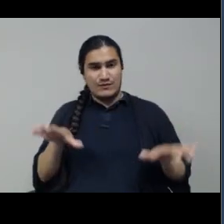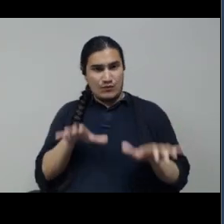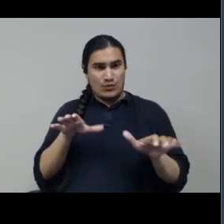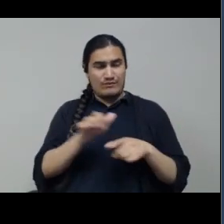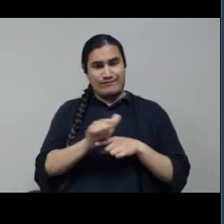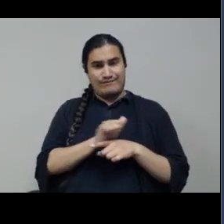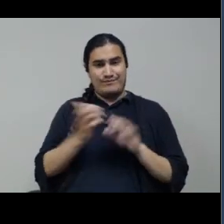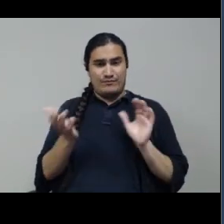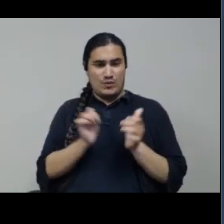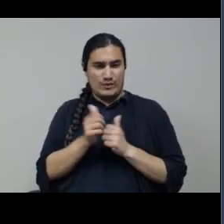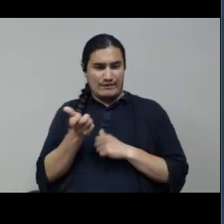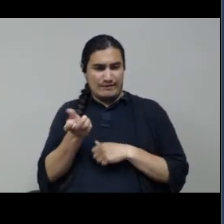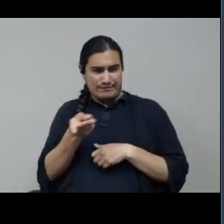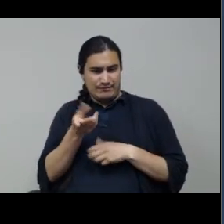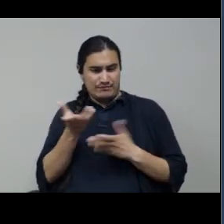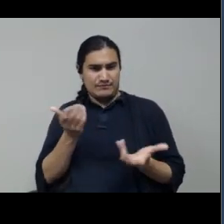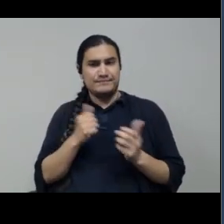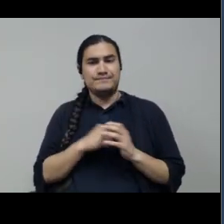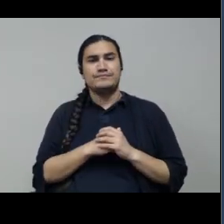other?